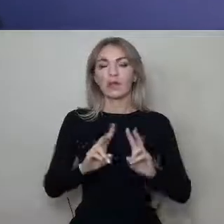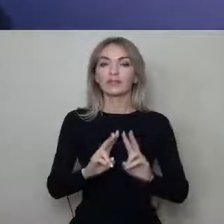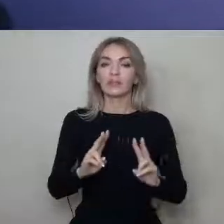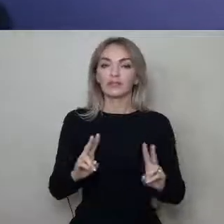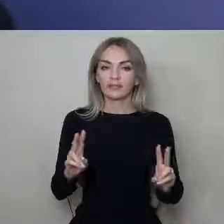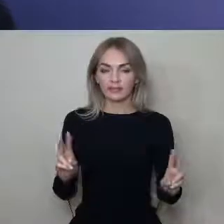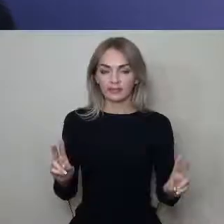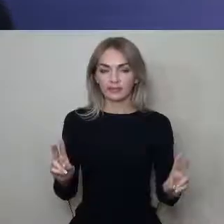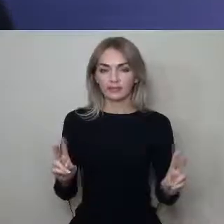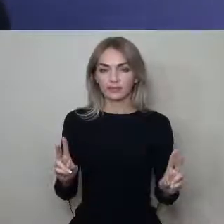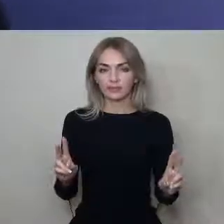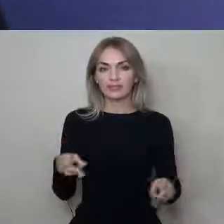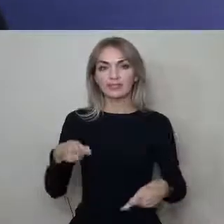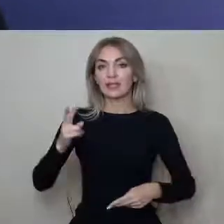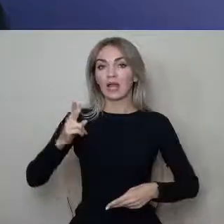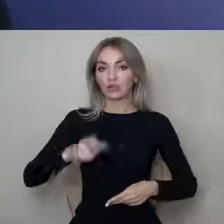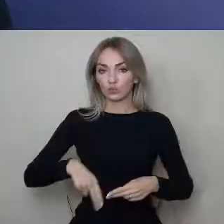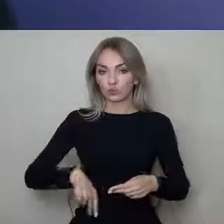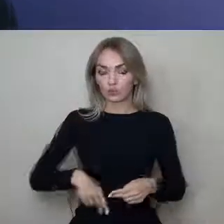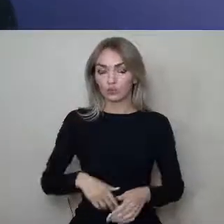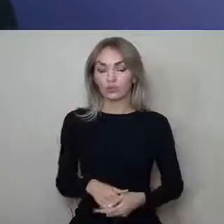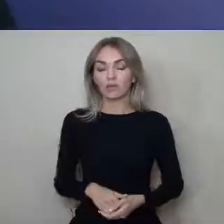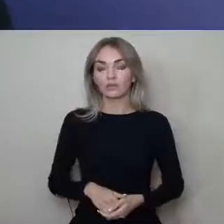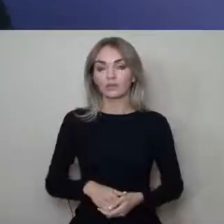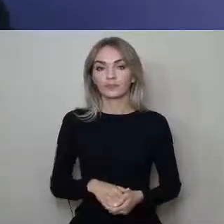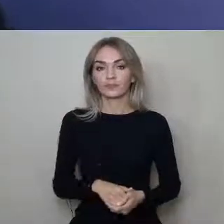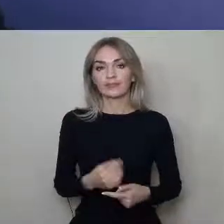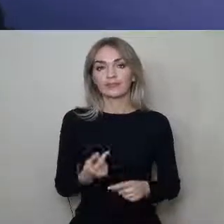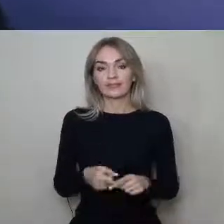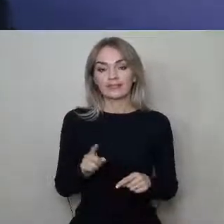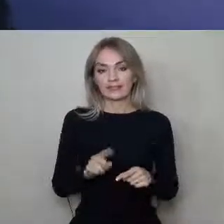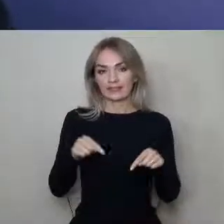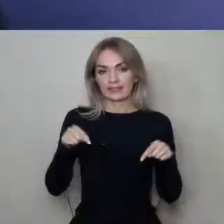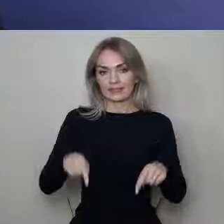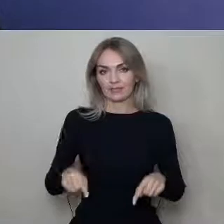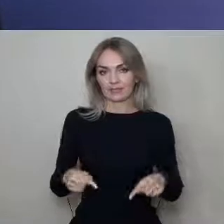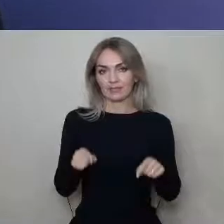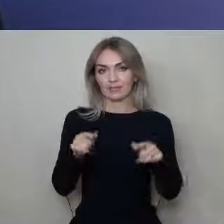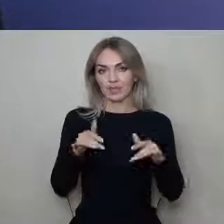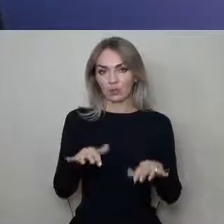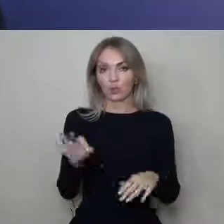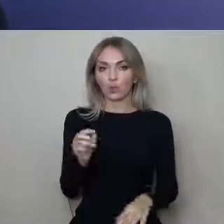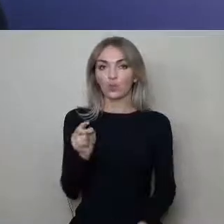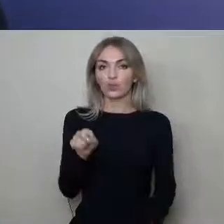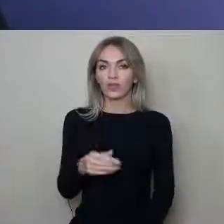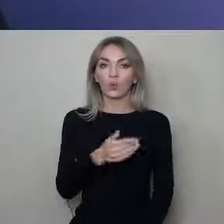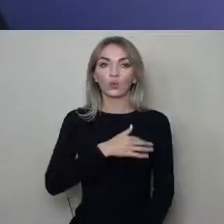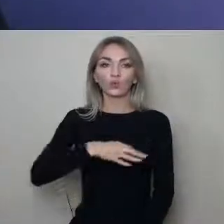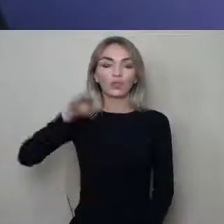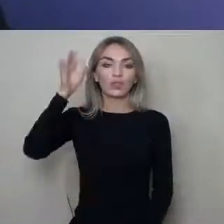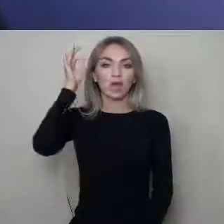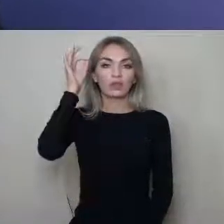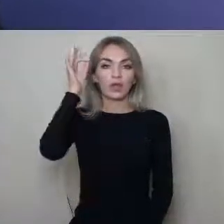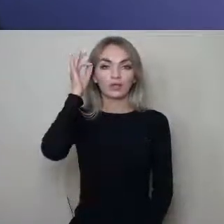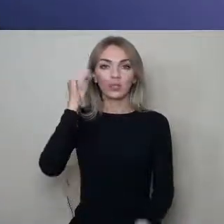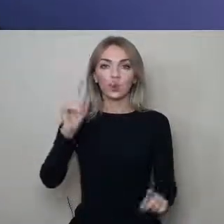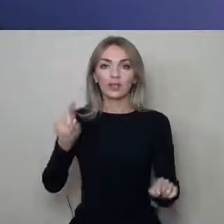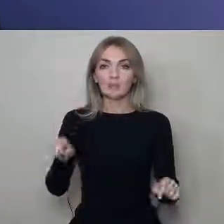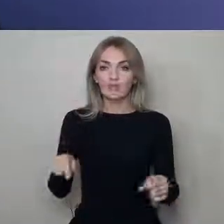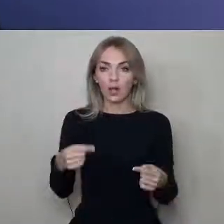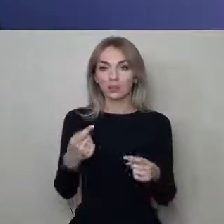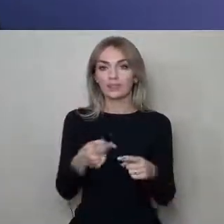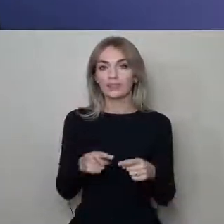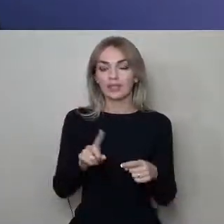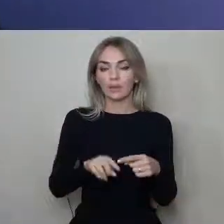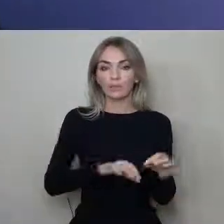a series of webinars that we had, and today it was the last webinar that we